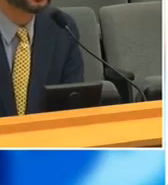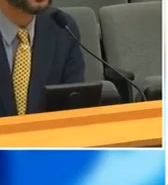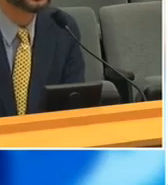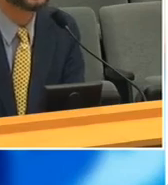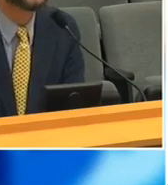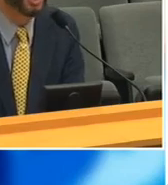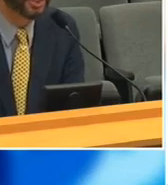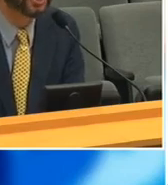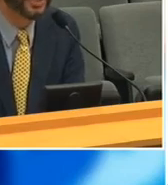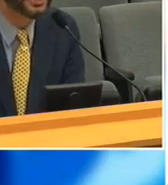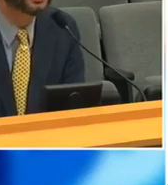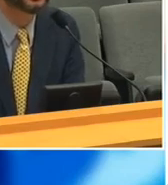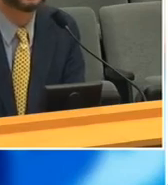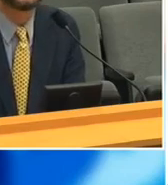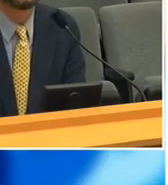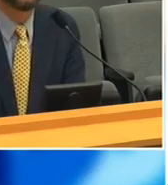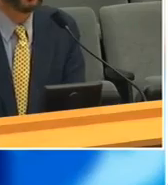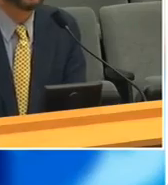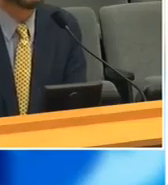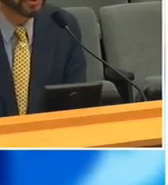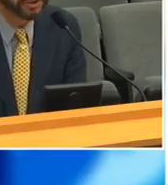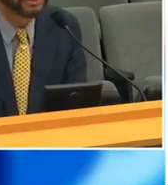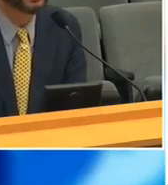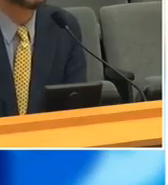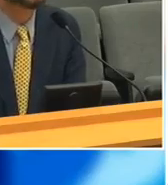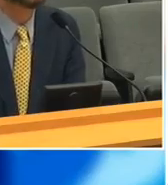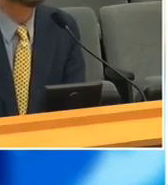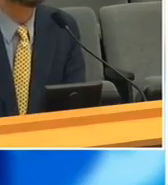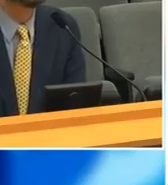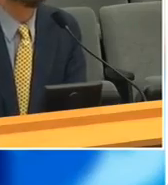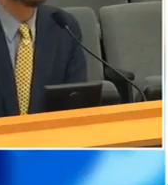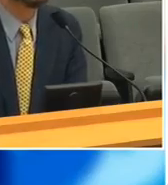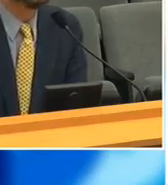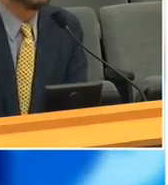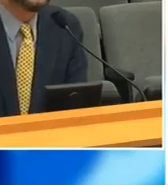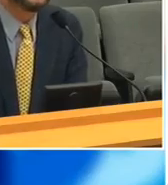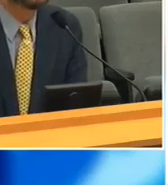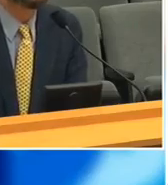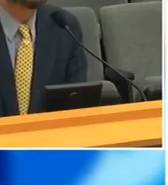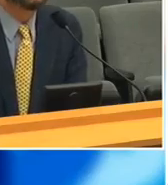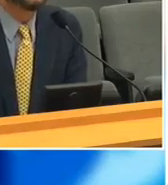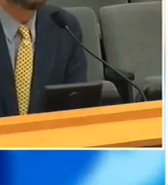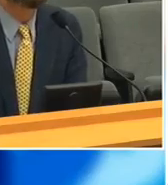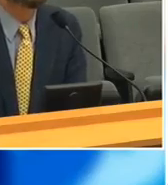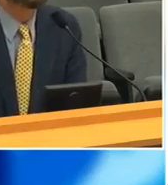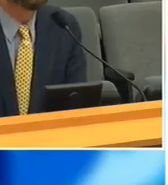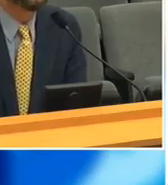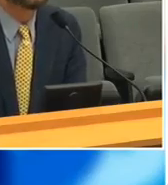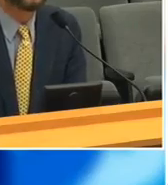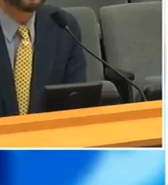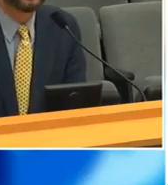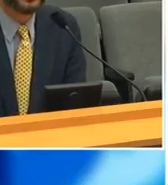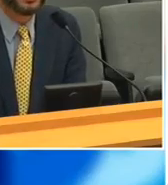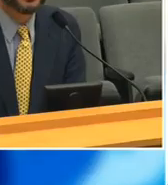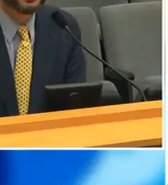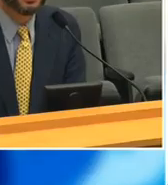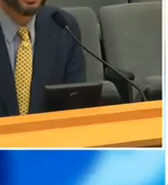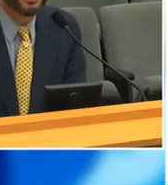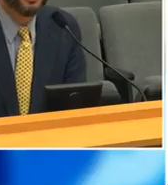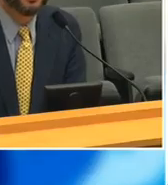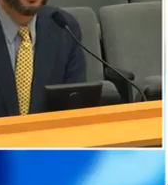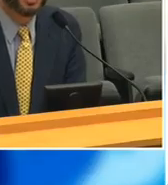professional services contracts or consulting contracts. And we're also going to look